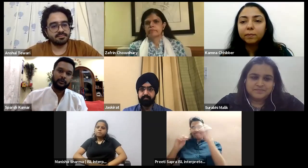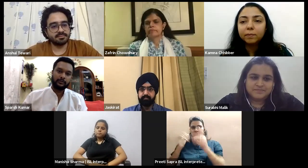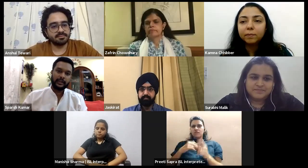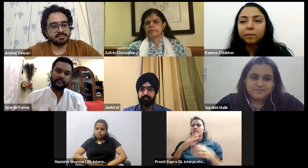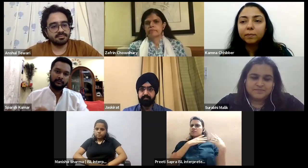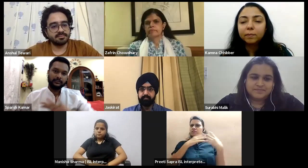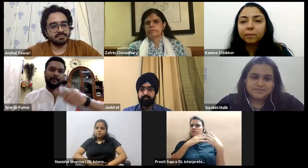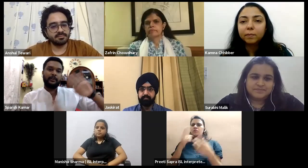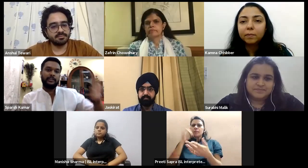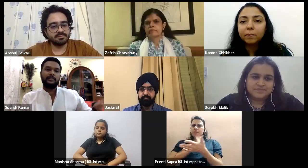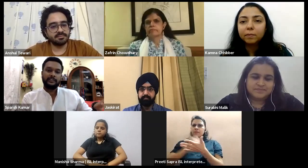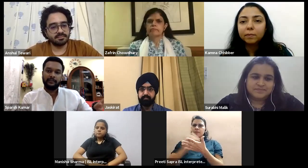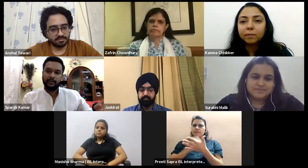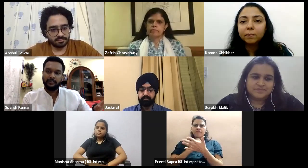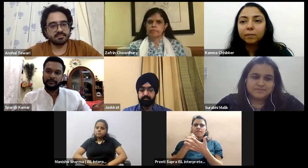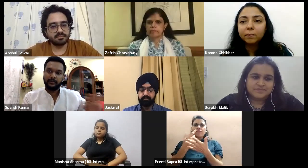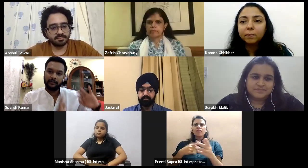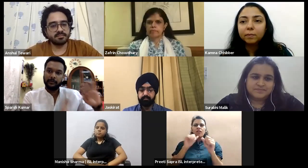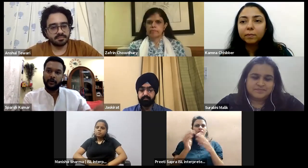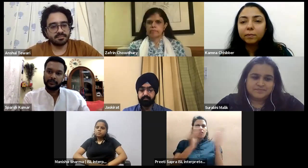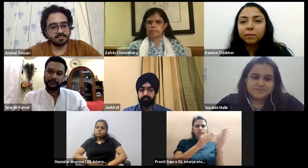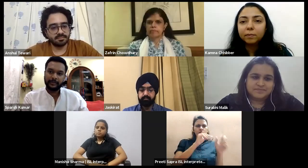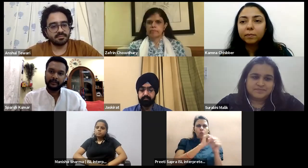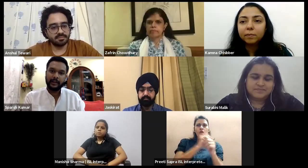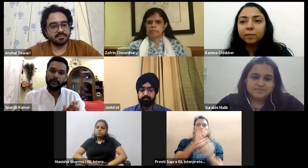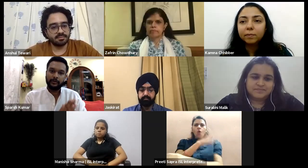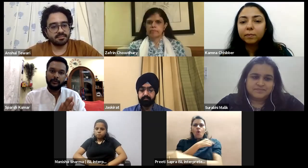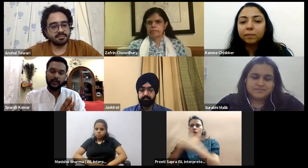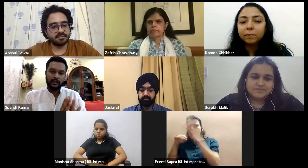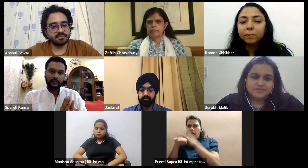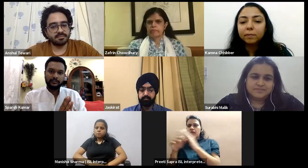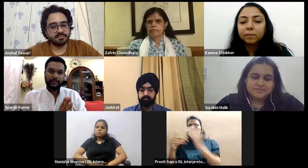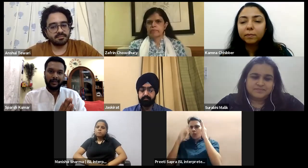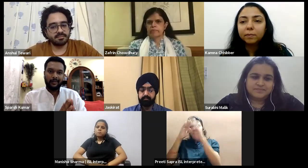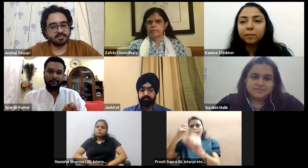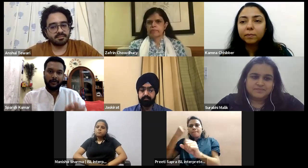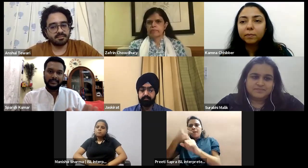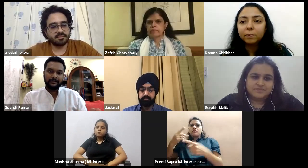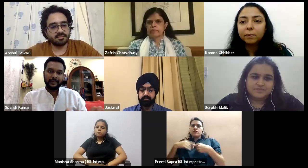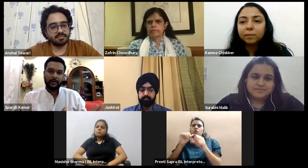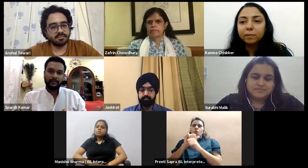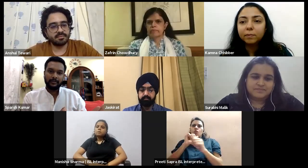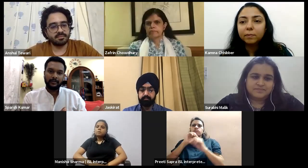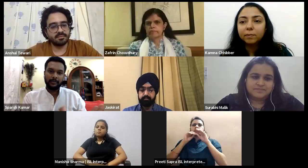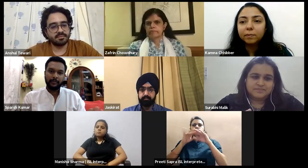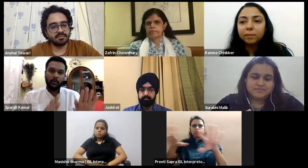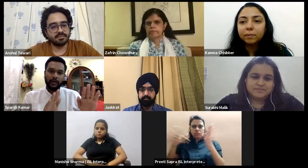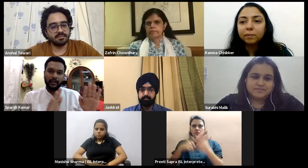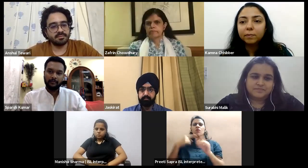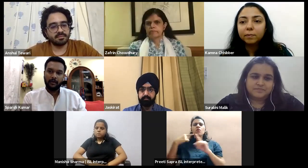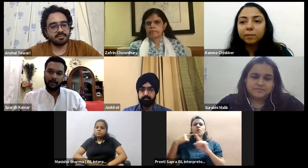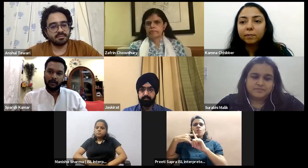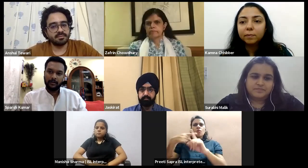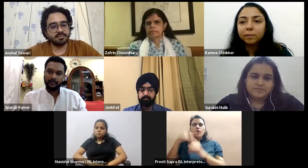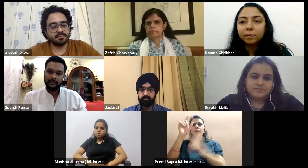trying to showcase what's happening on the other side of the hospital from the doctor's perspective. And I wanted to spread a lot of positivity about people